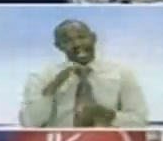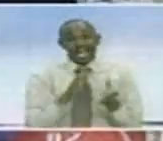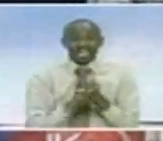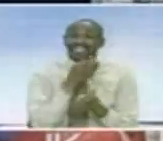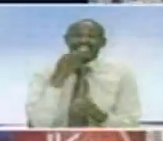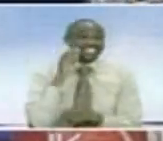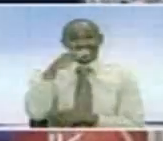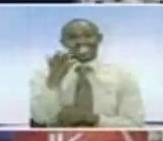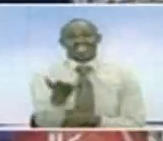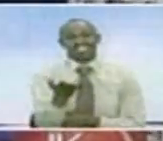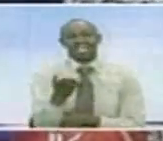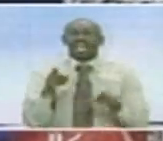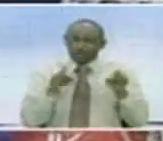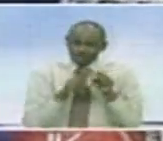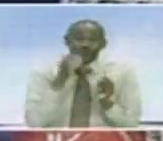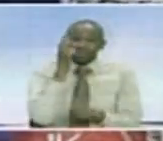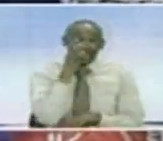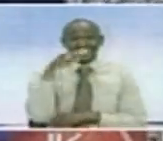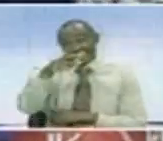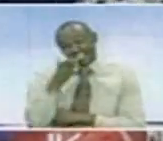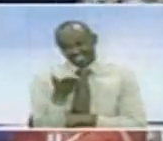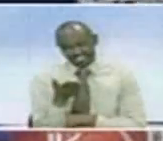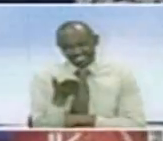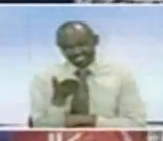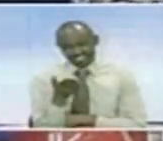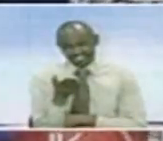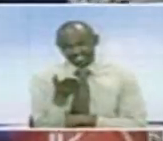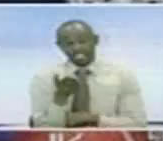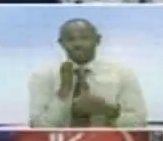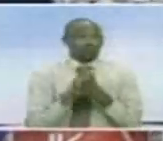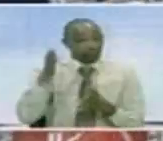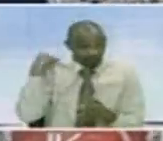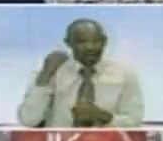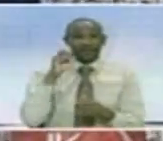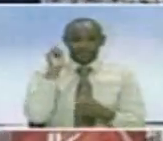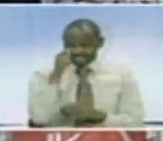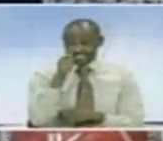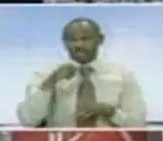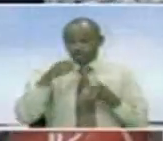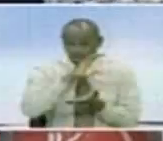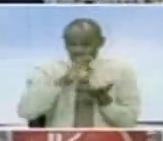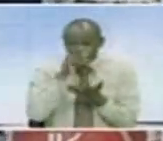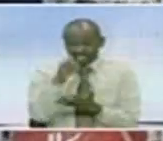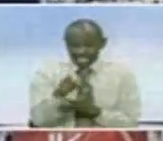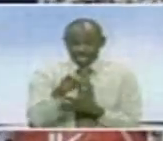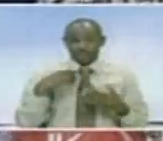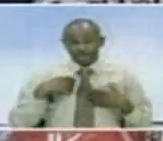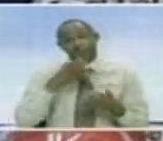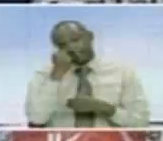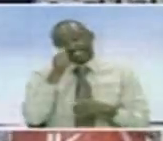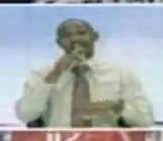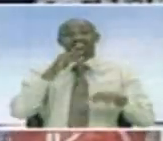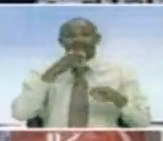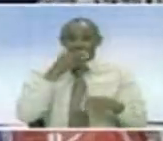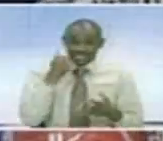affair. Even in Kibaki's Odaya, although the former president's constituency is much more better